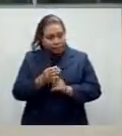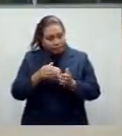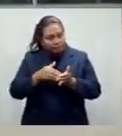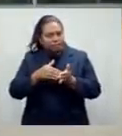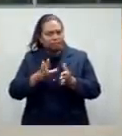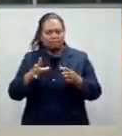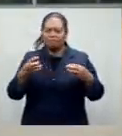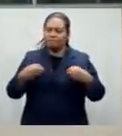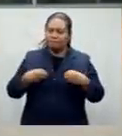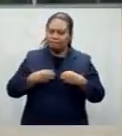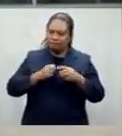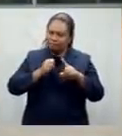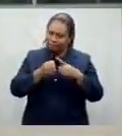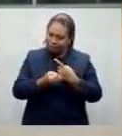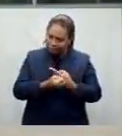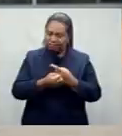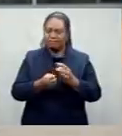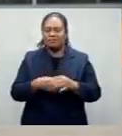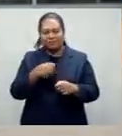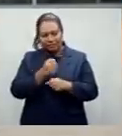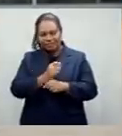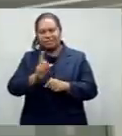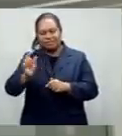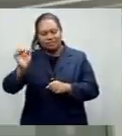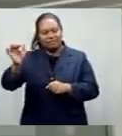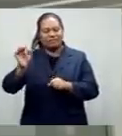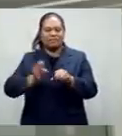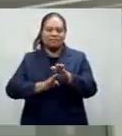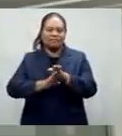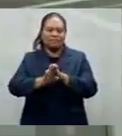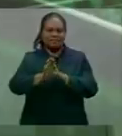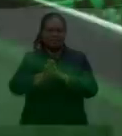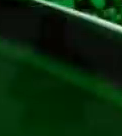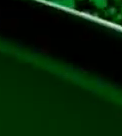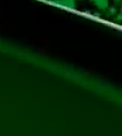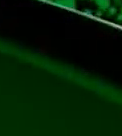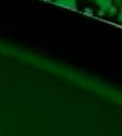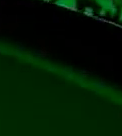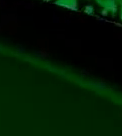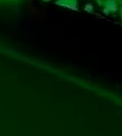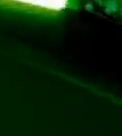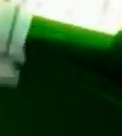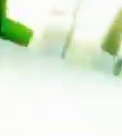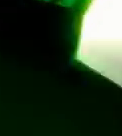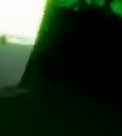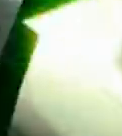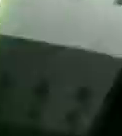business environment and position the company for future growth.